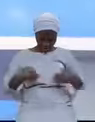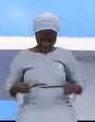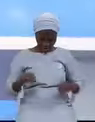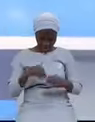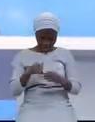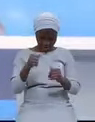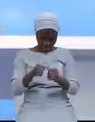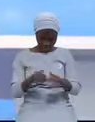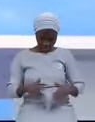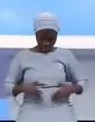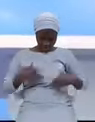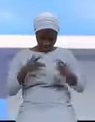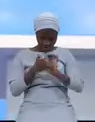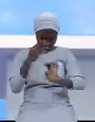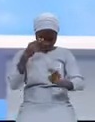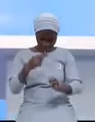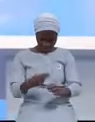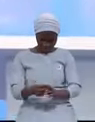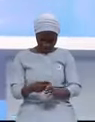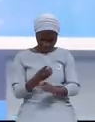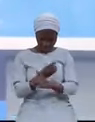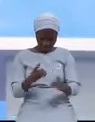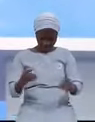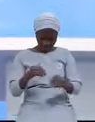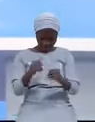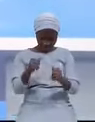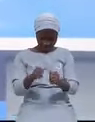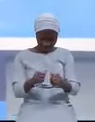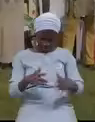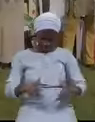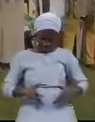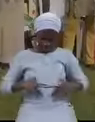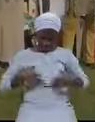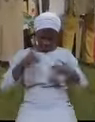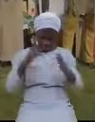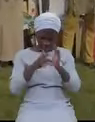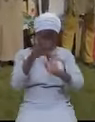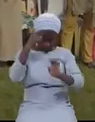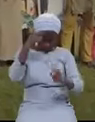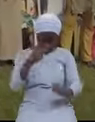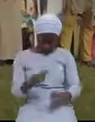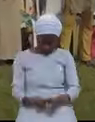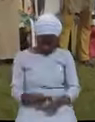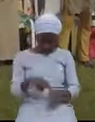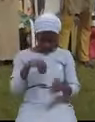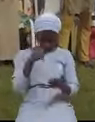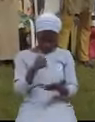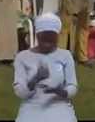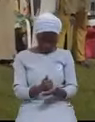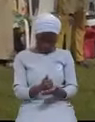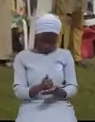life, deliverance in every life, in Jesus' name.